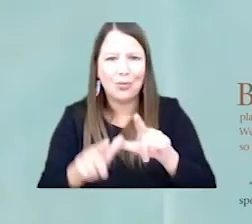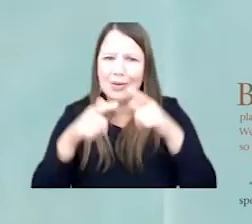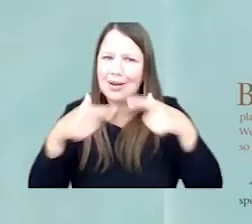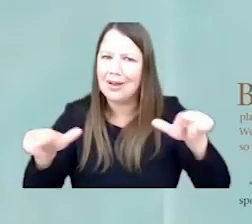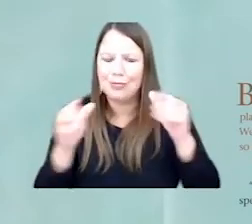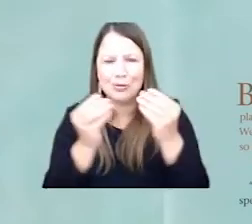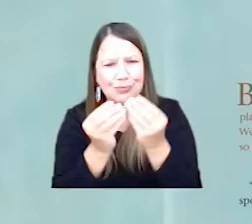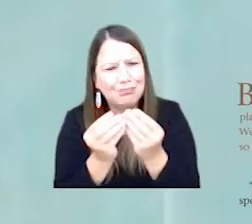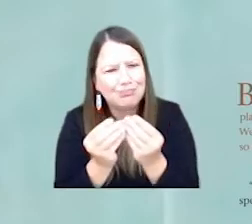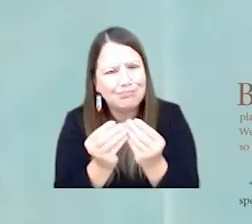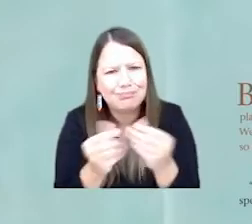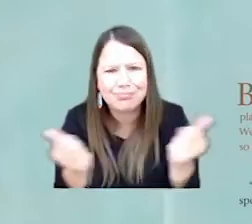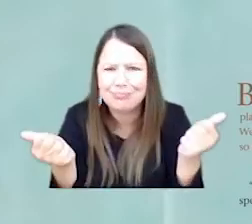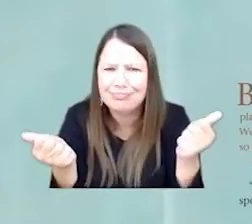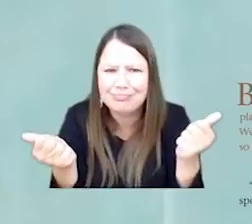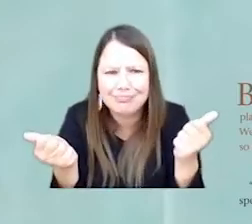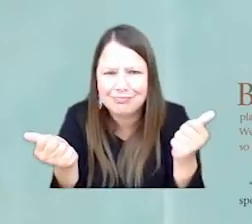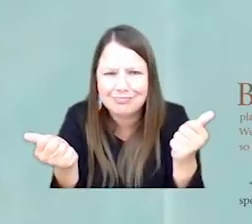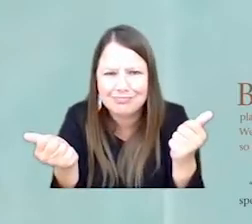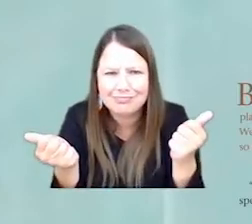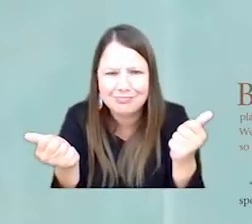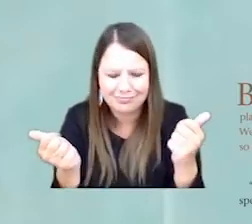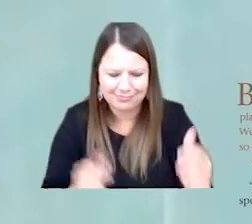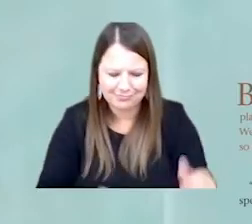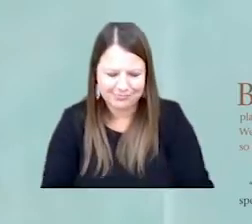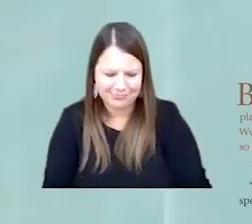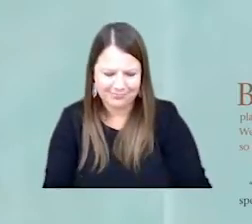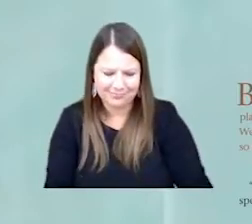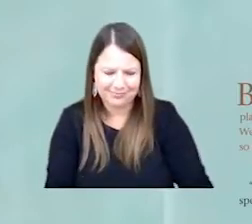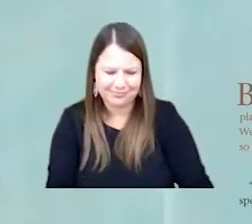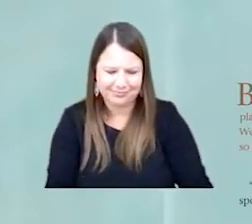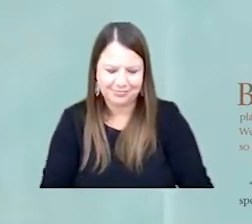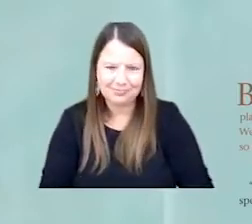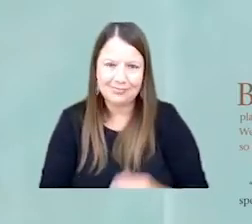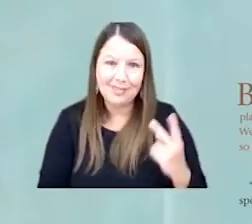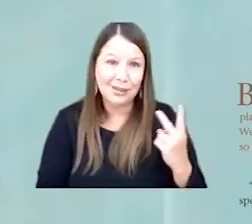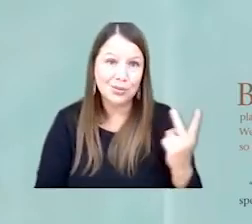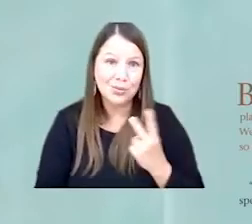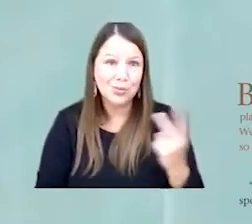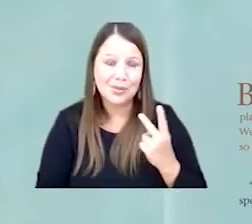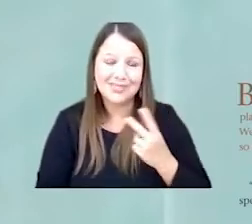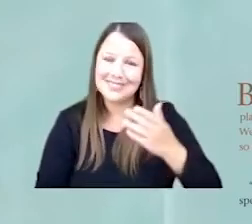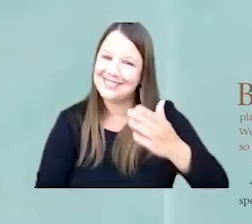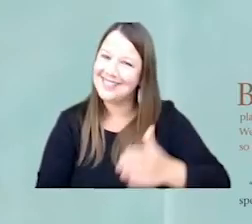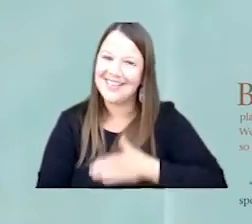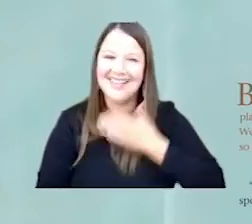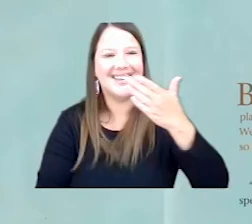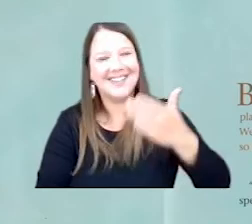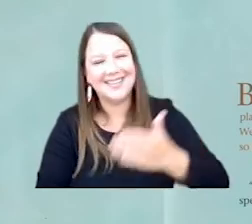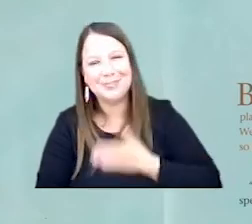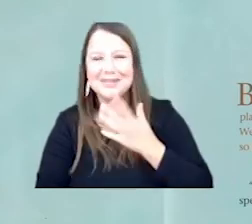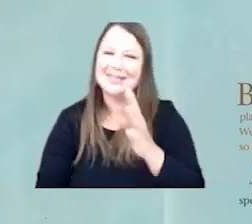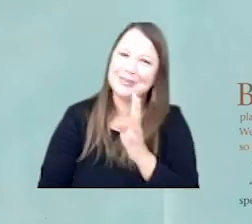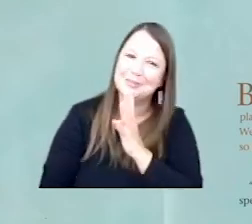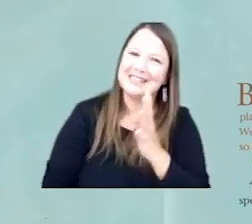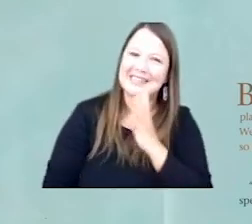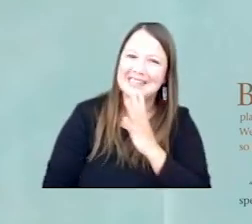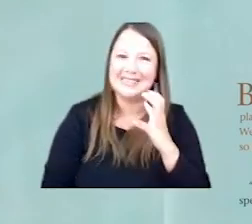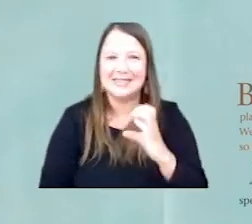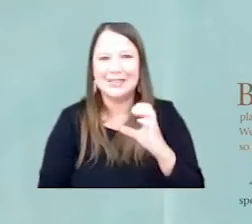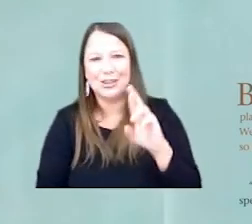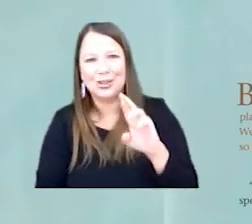We would say all the words we weren't allowed to say so that we wouldn't forget them. And this made us